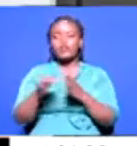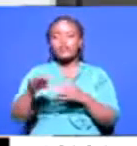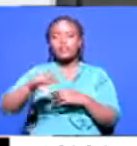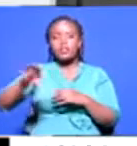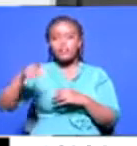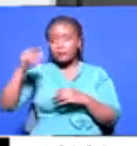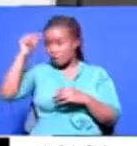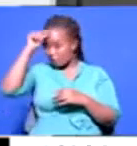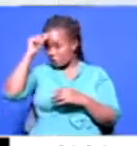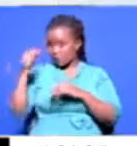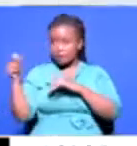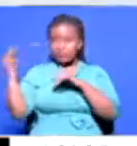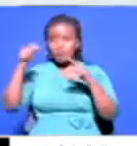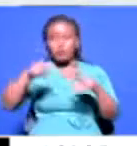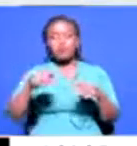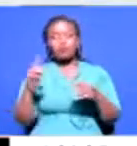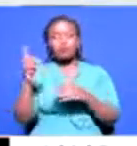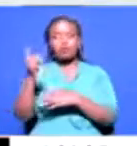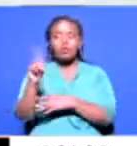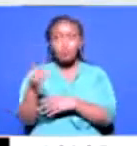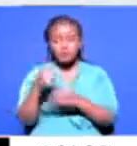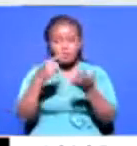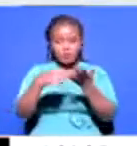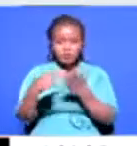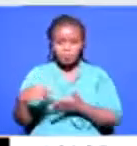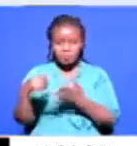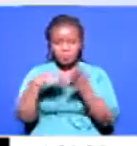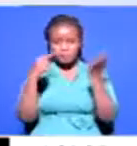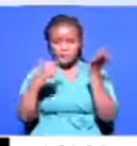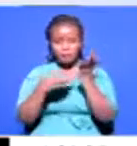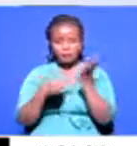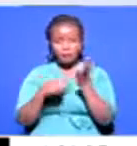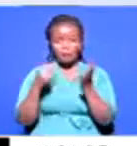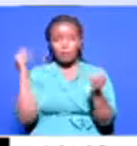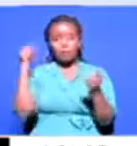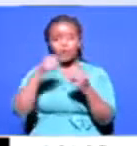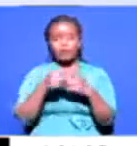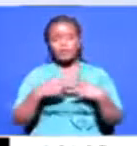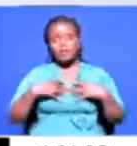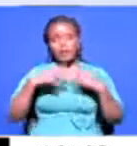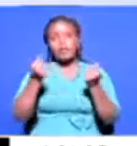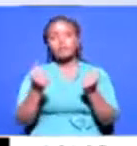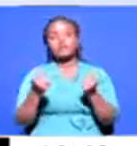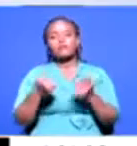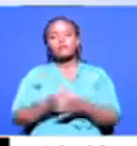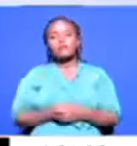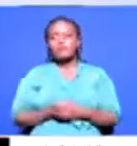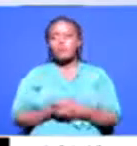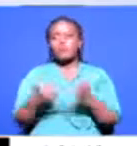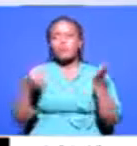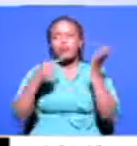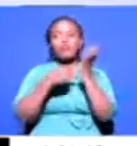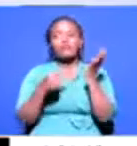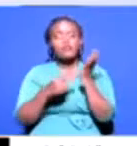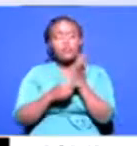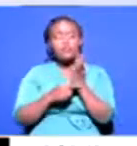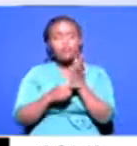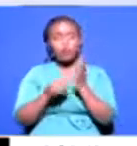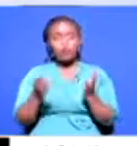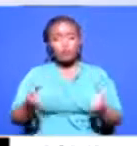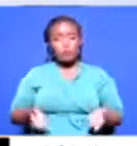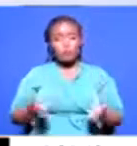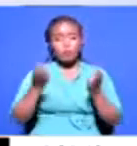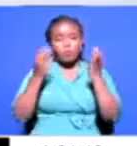Kenya's digital health innovation towards the universal health coverage. Digital innovation promotes efficient delivery in three key